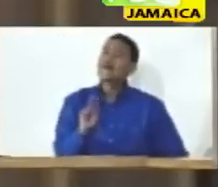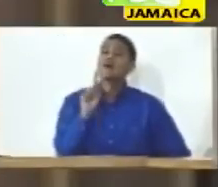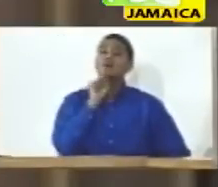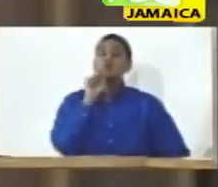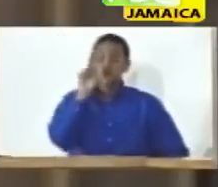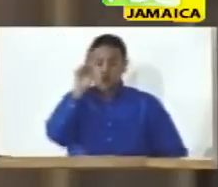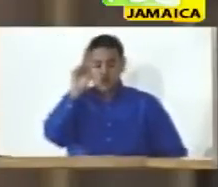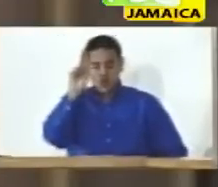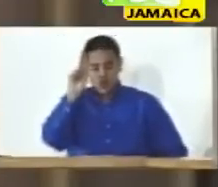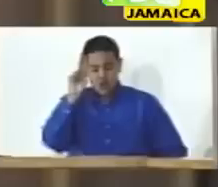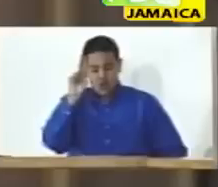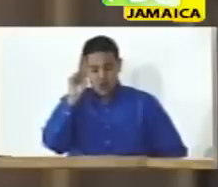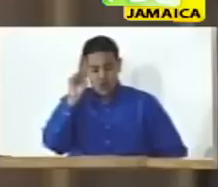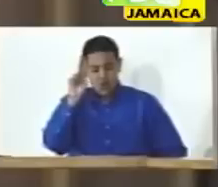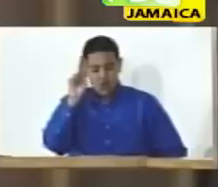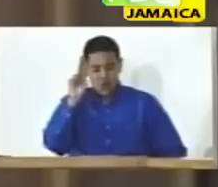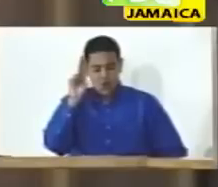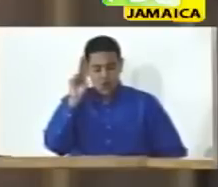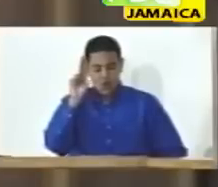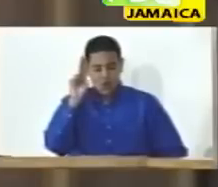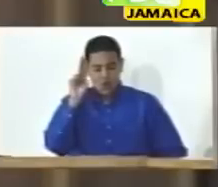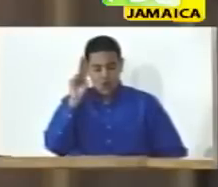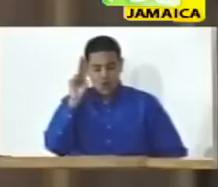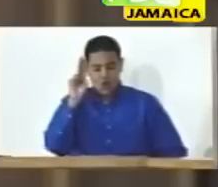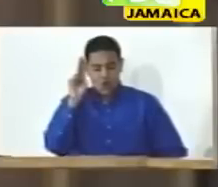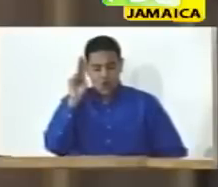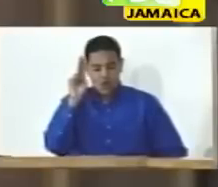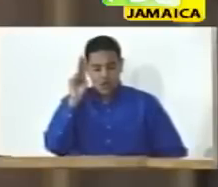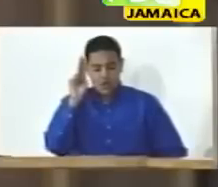universal access